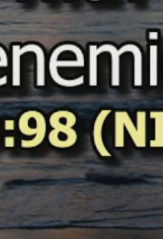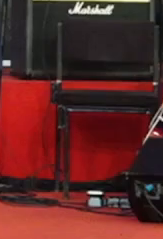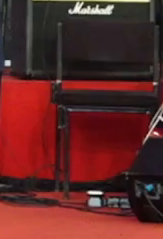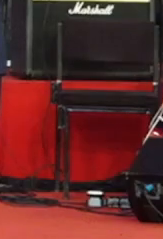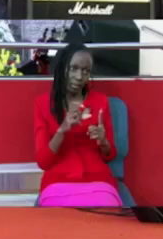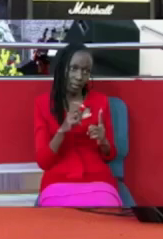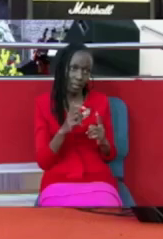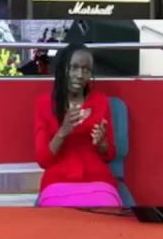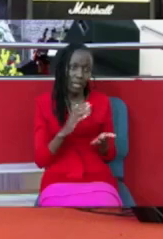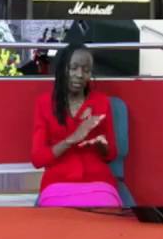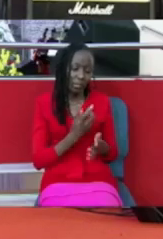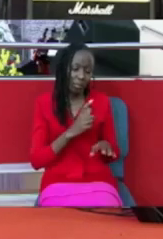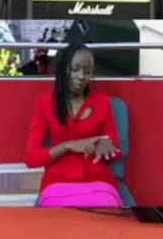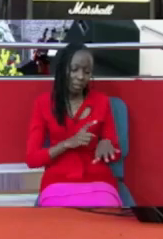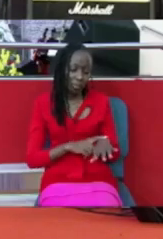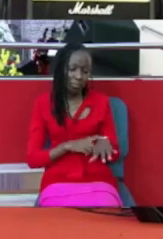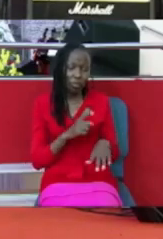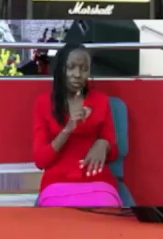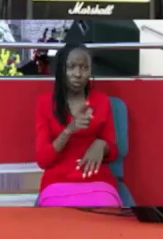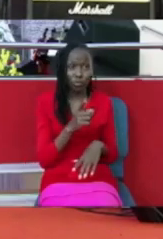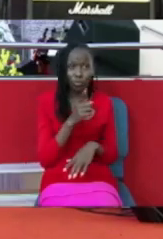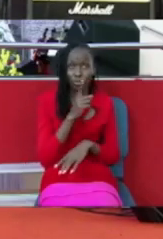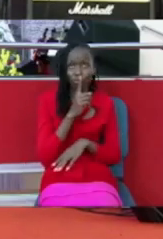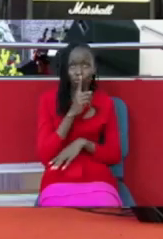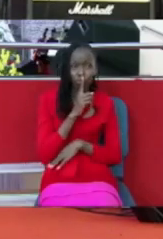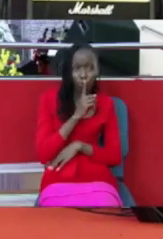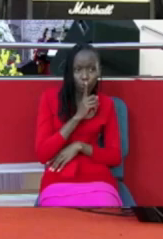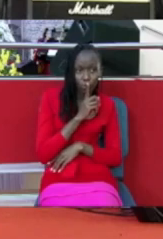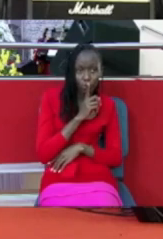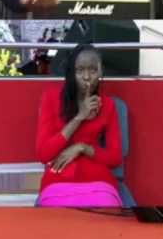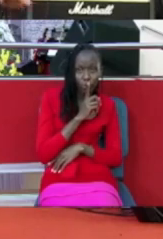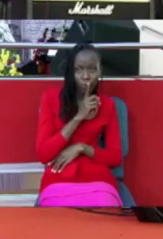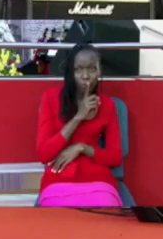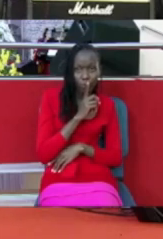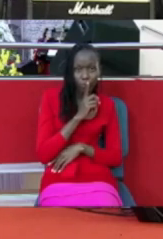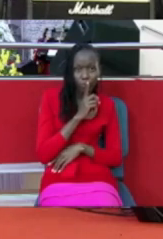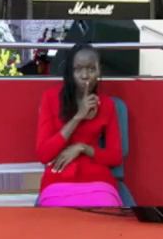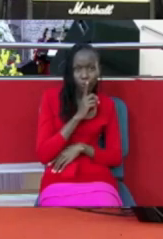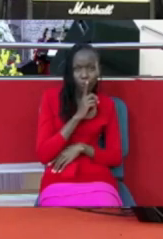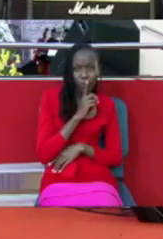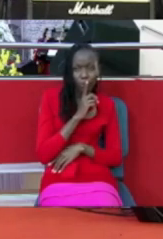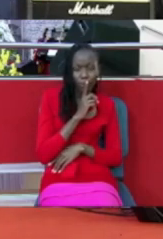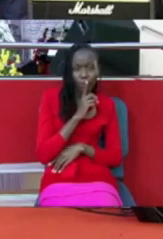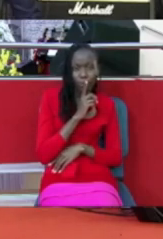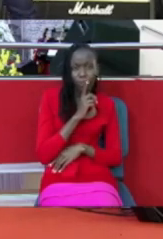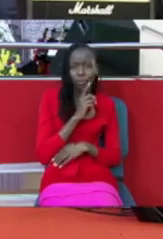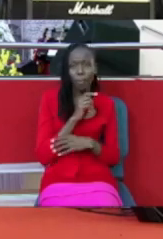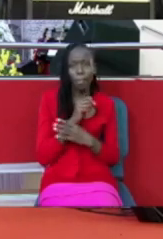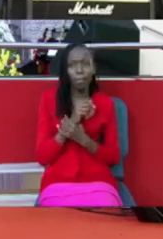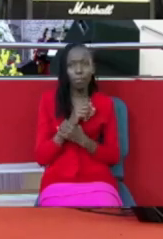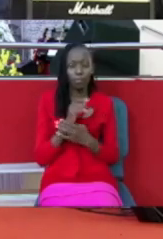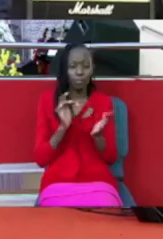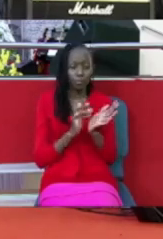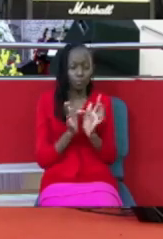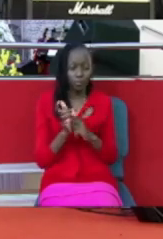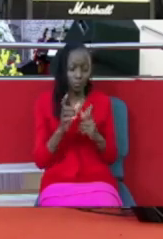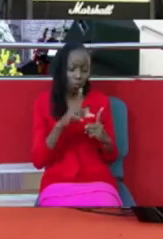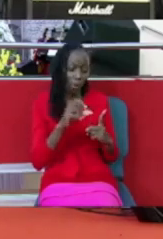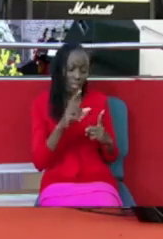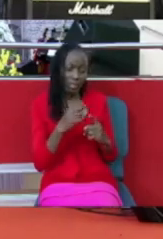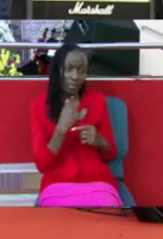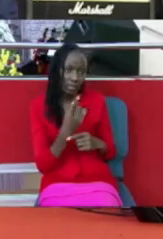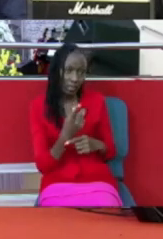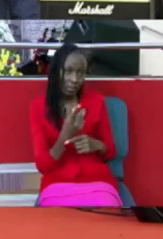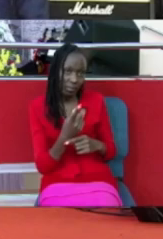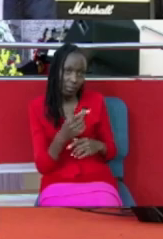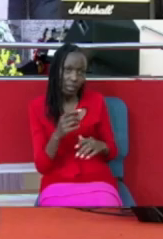sometimes you are loudest when you are quiet. Na unajua unaruhusu wakati umenyamaza. The Bible says in the book of Proverbs.